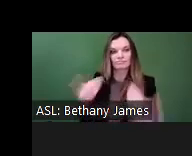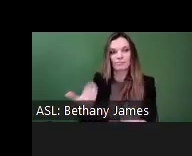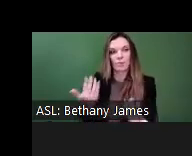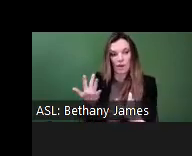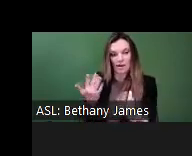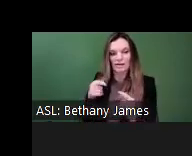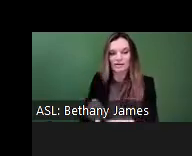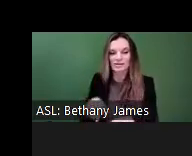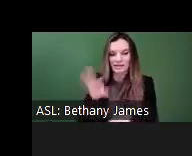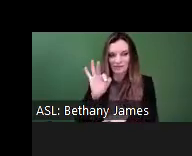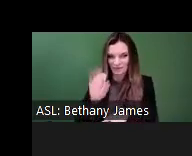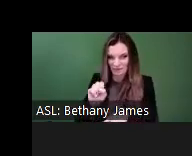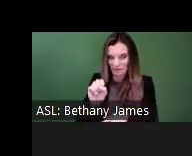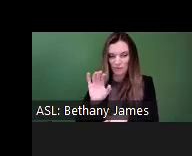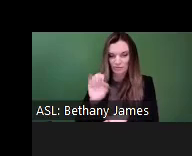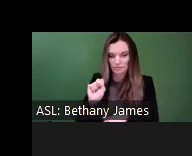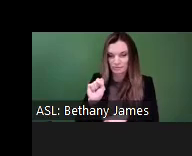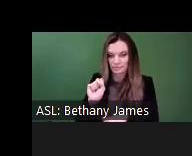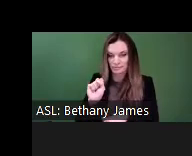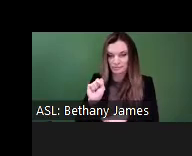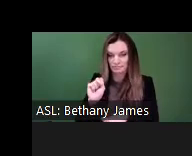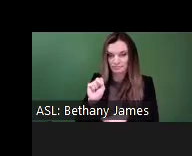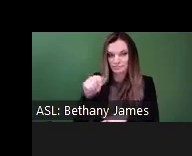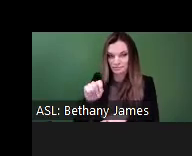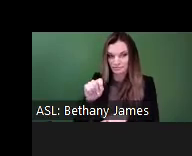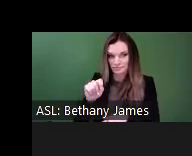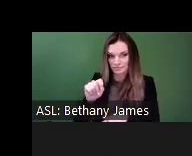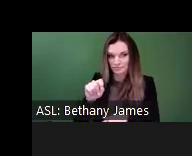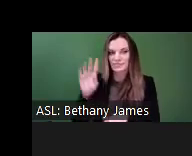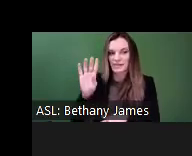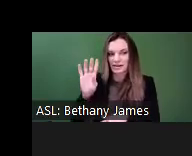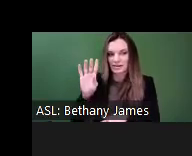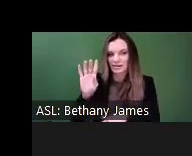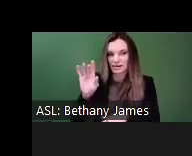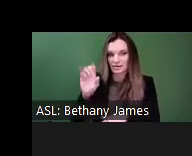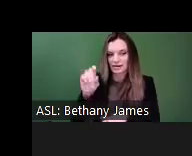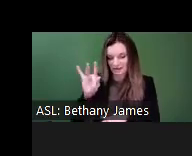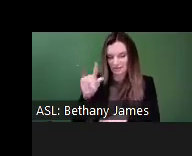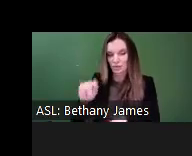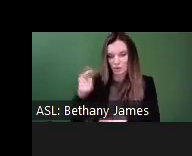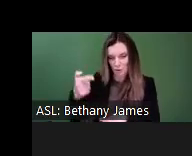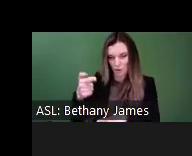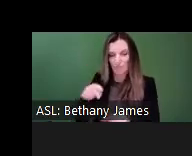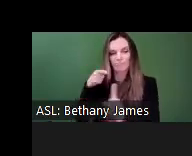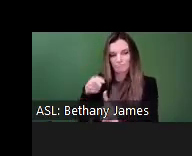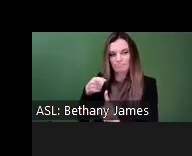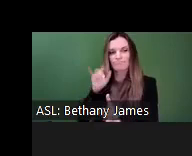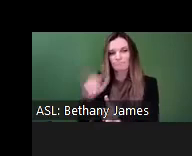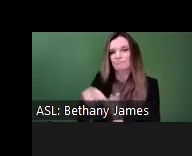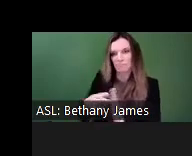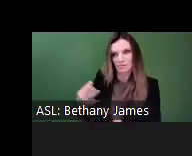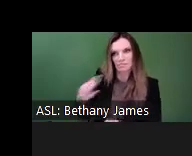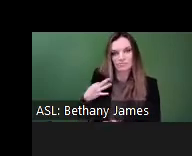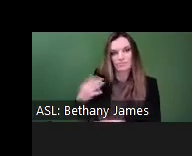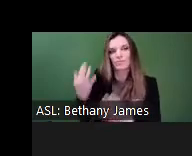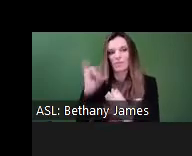date that she was sentenced, but the end of her probation. So she would be eligible, if this is the